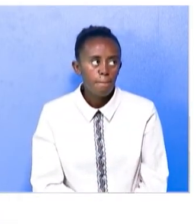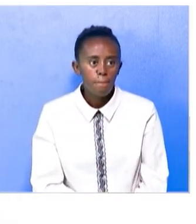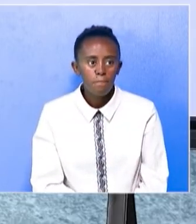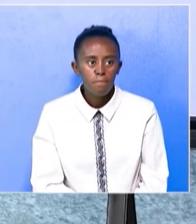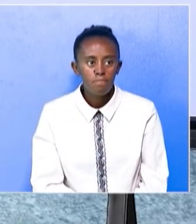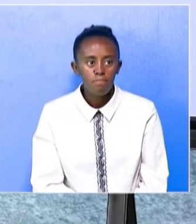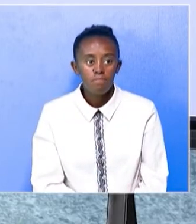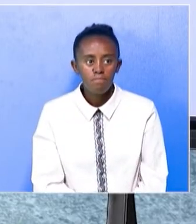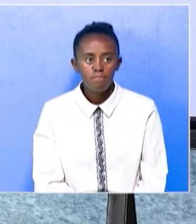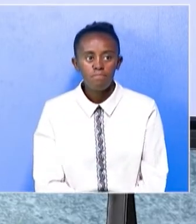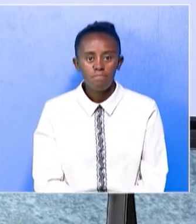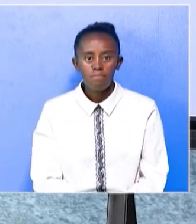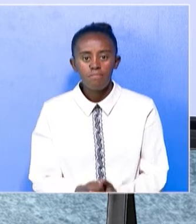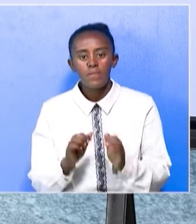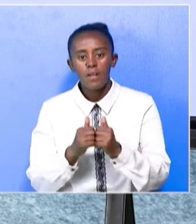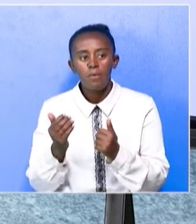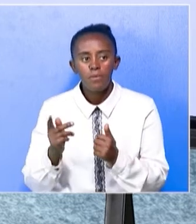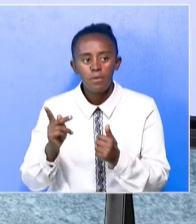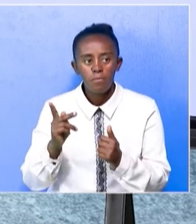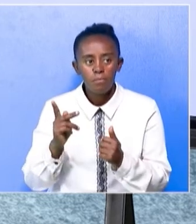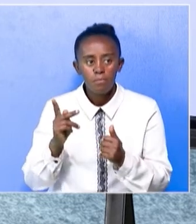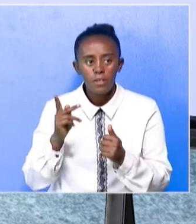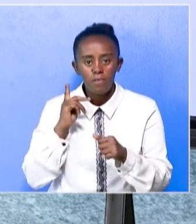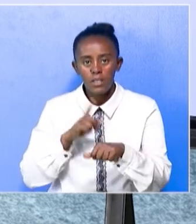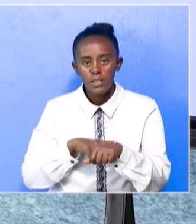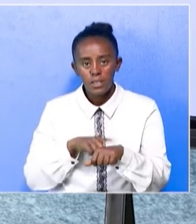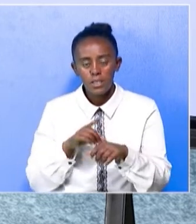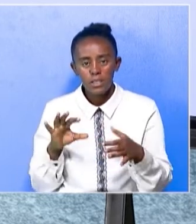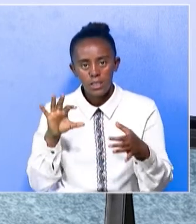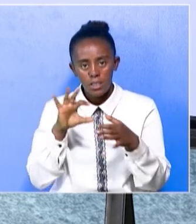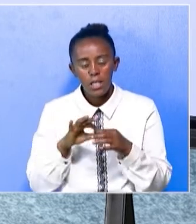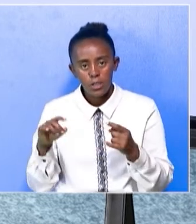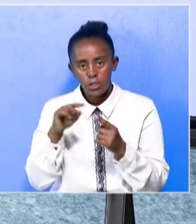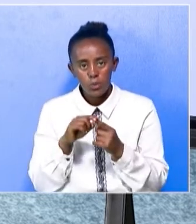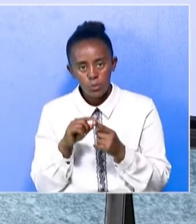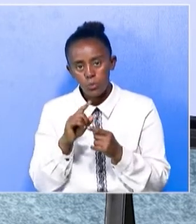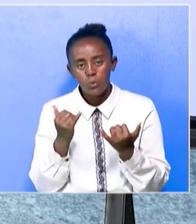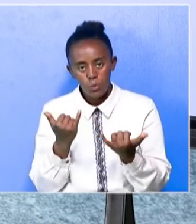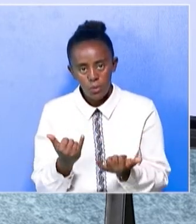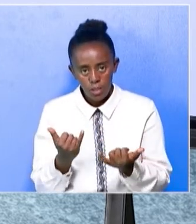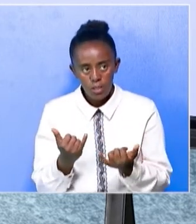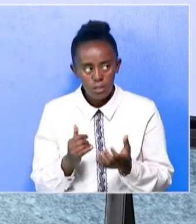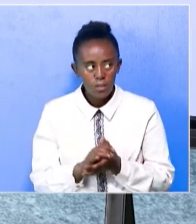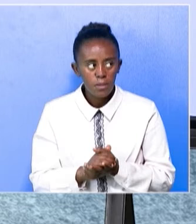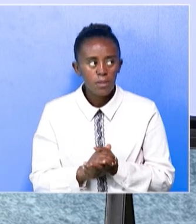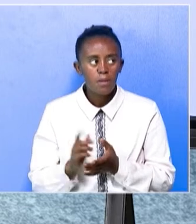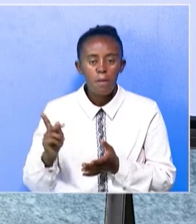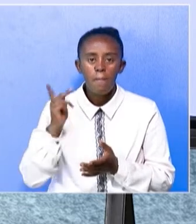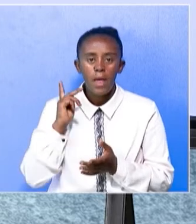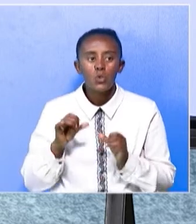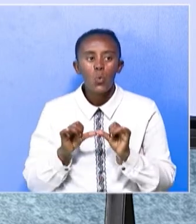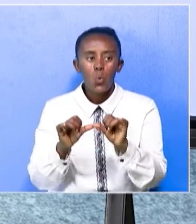Look how the previous tense is related to the current tense, that is past continuous